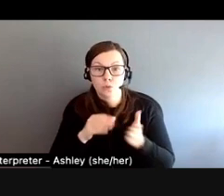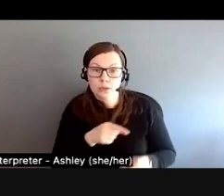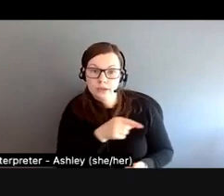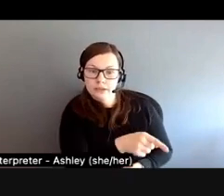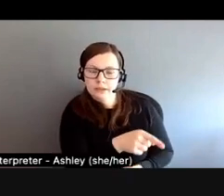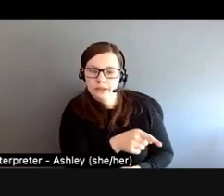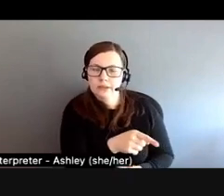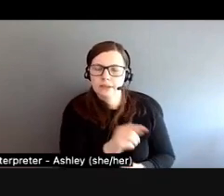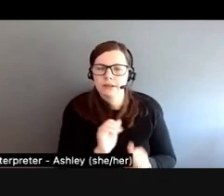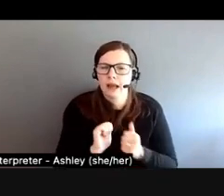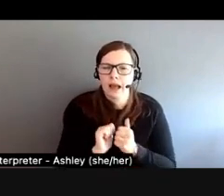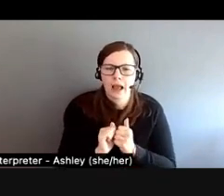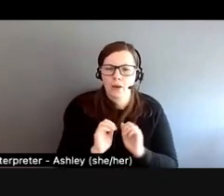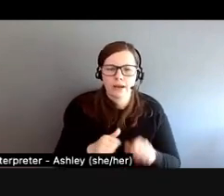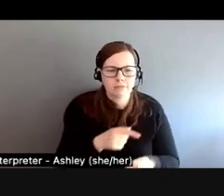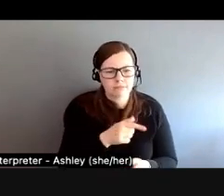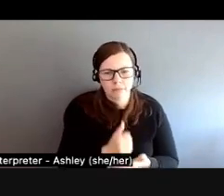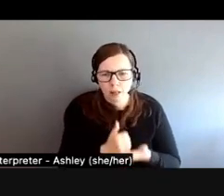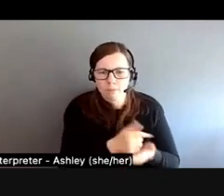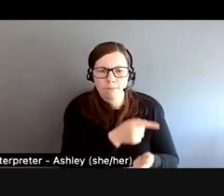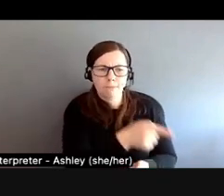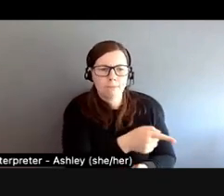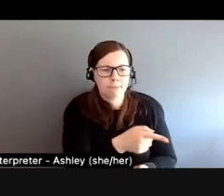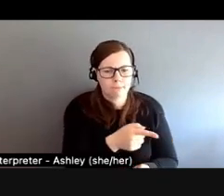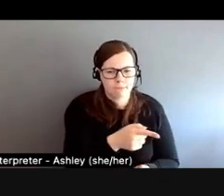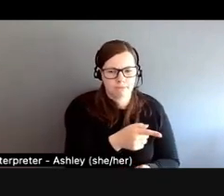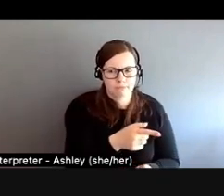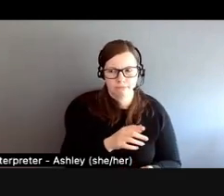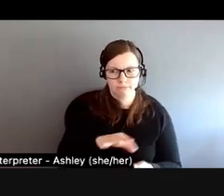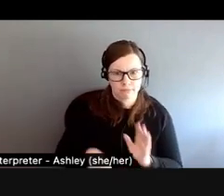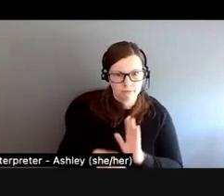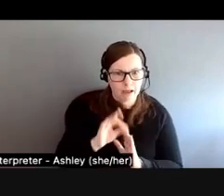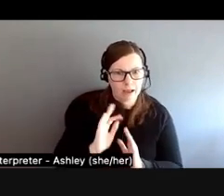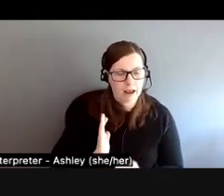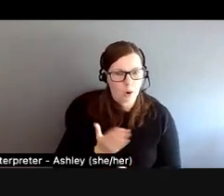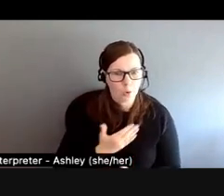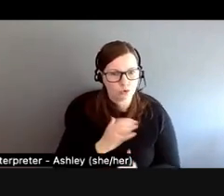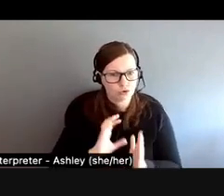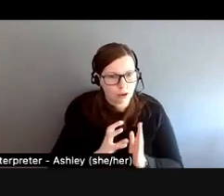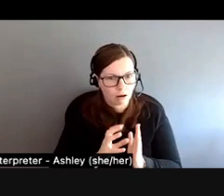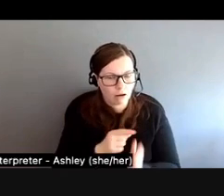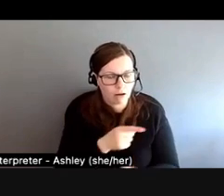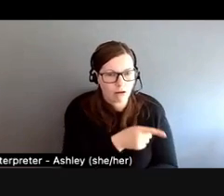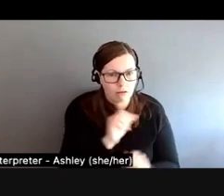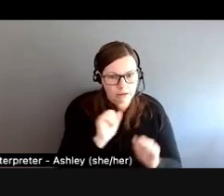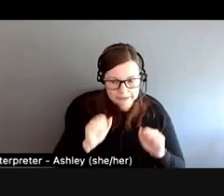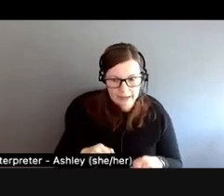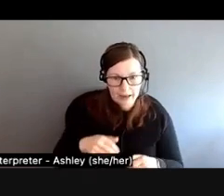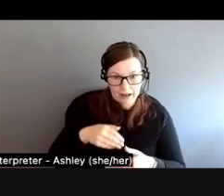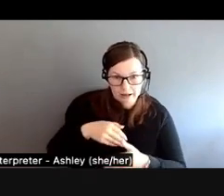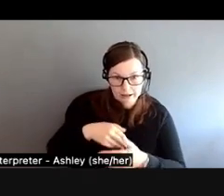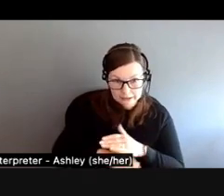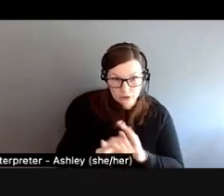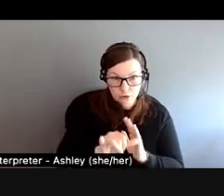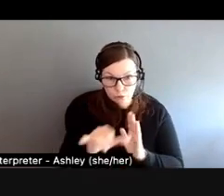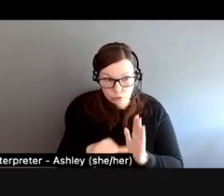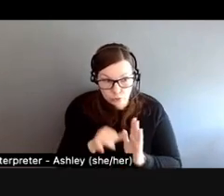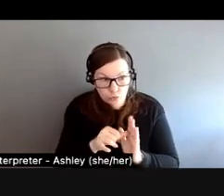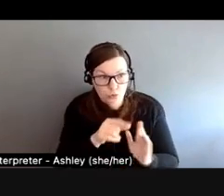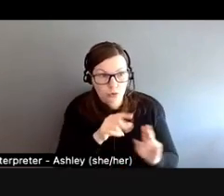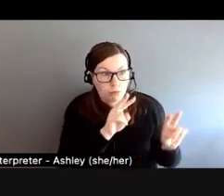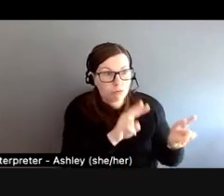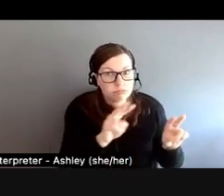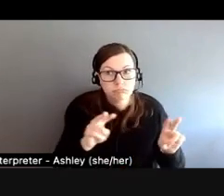to approach this channel? Are they able to navigate the lesson? Are they able to locate